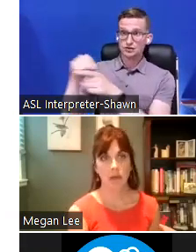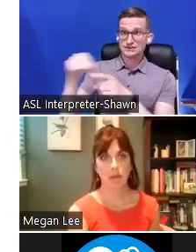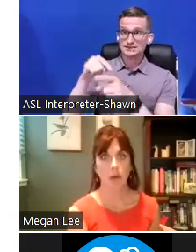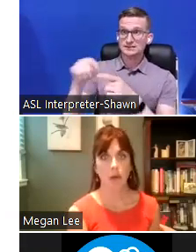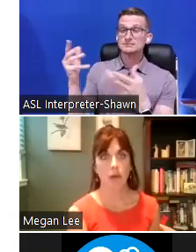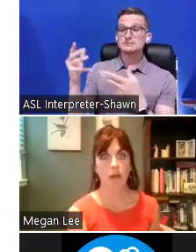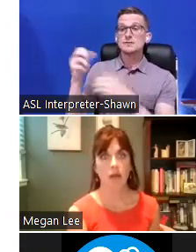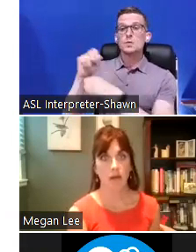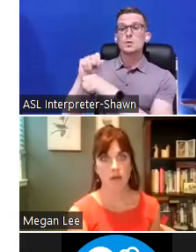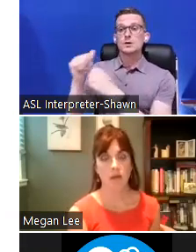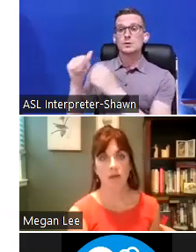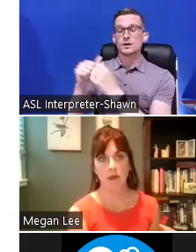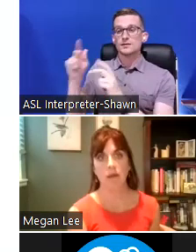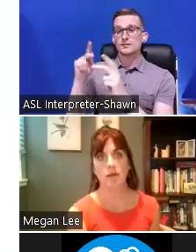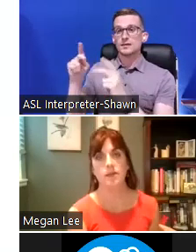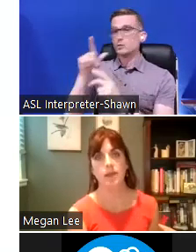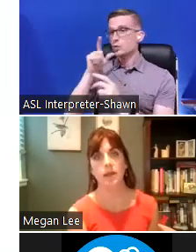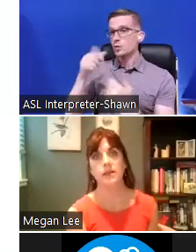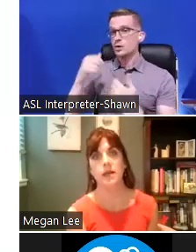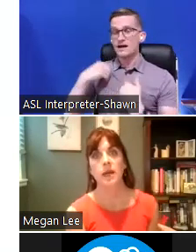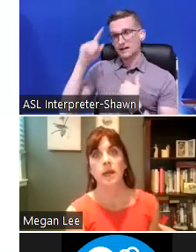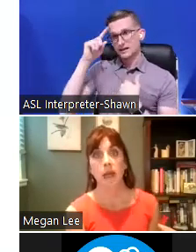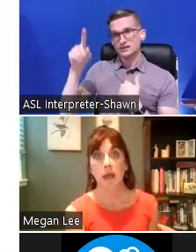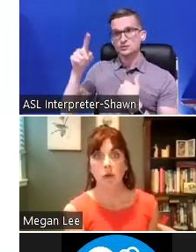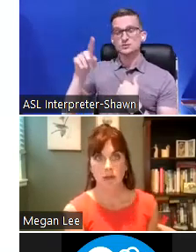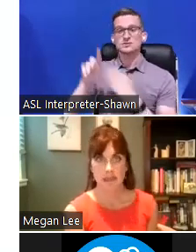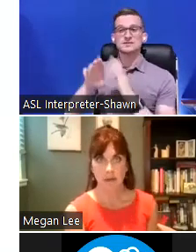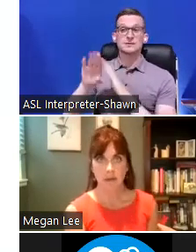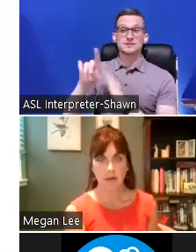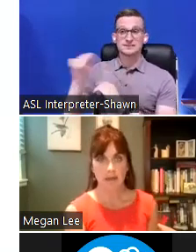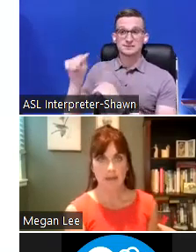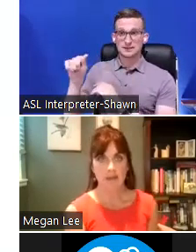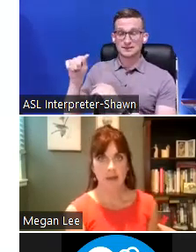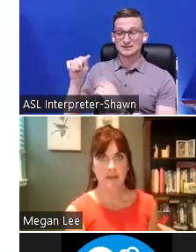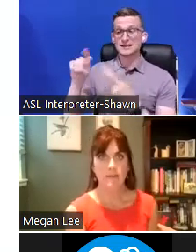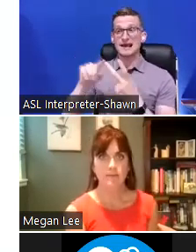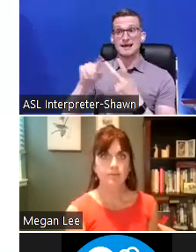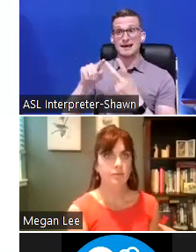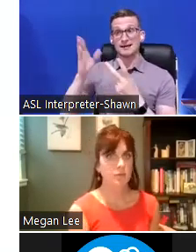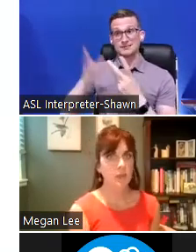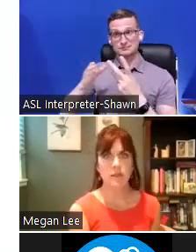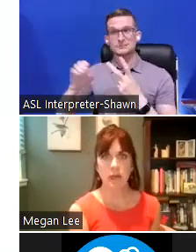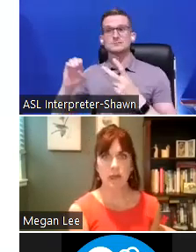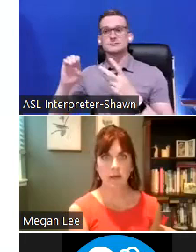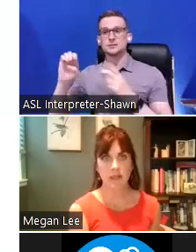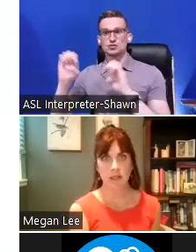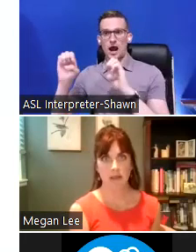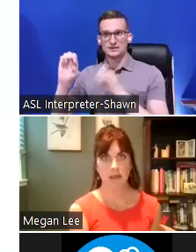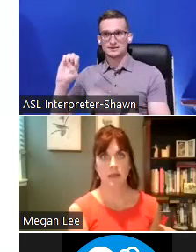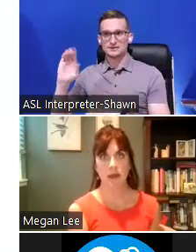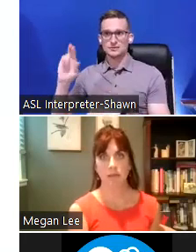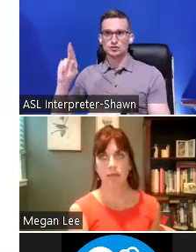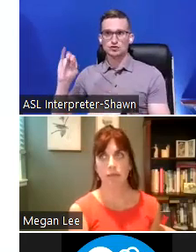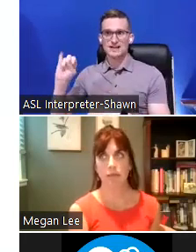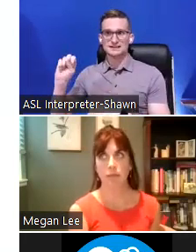with people with intellectual and developmental disabilities, and also in the crisis space. And so that intersection